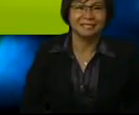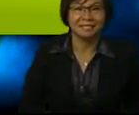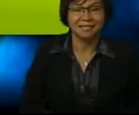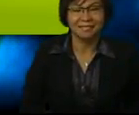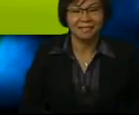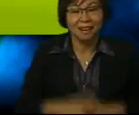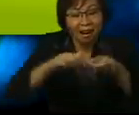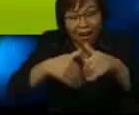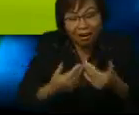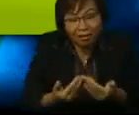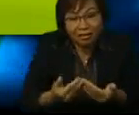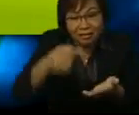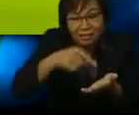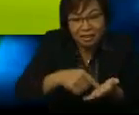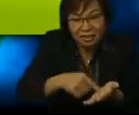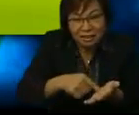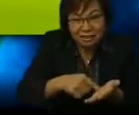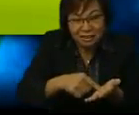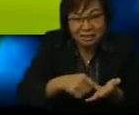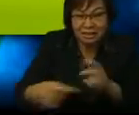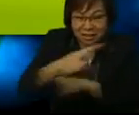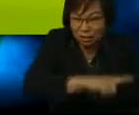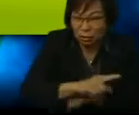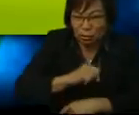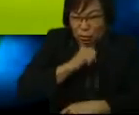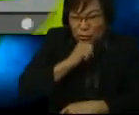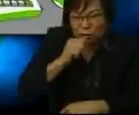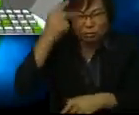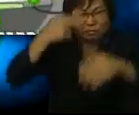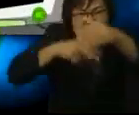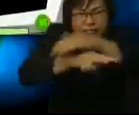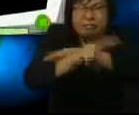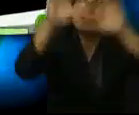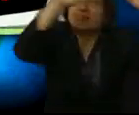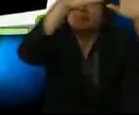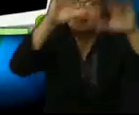How come these days we have unpredictable weather then?